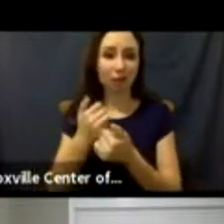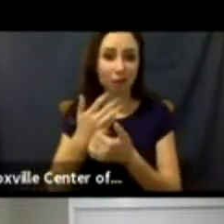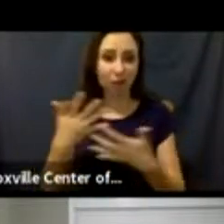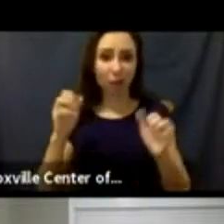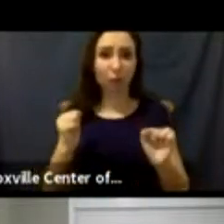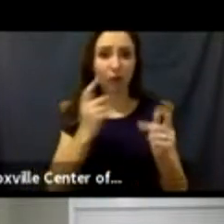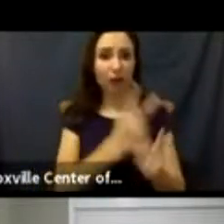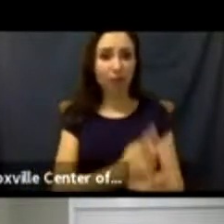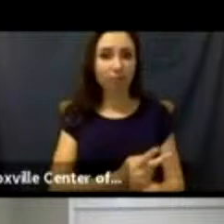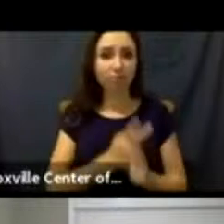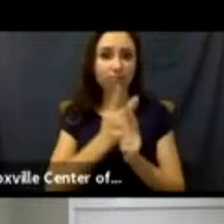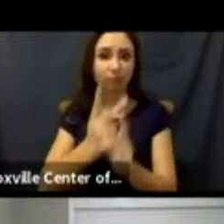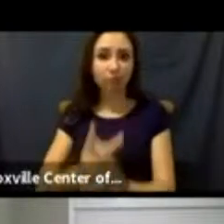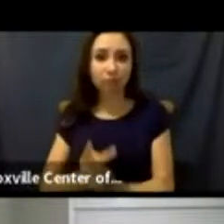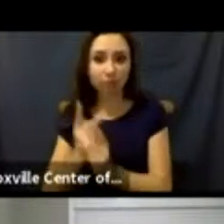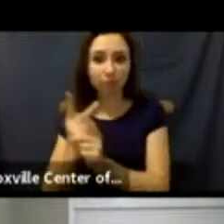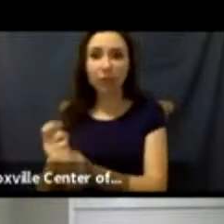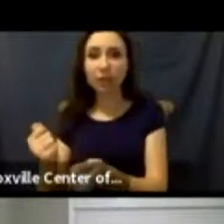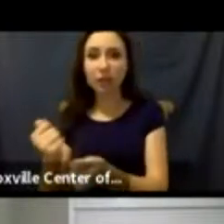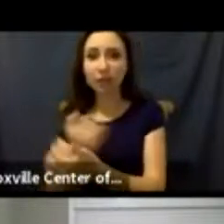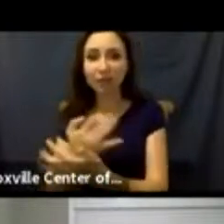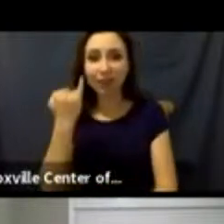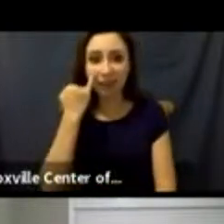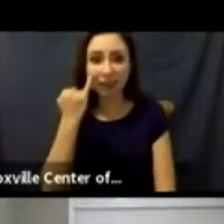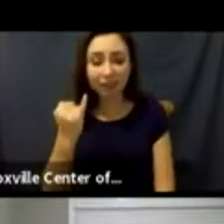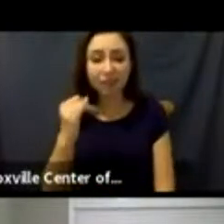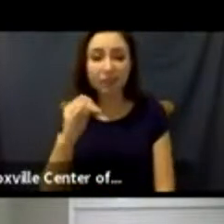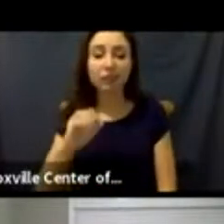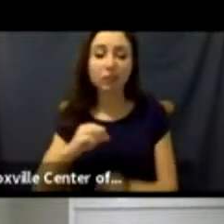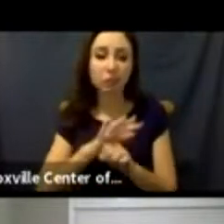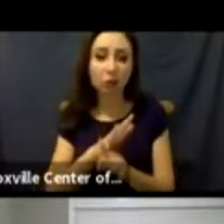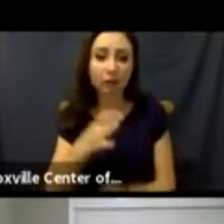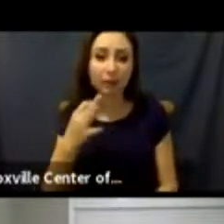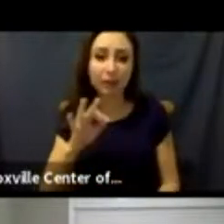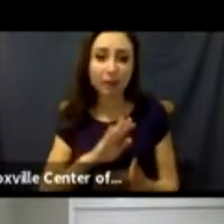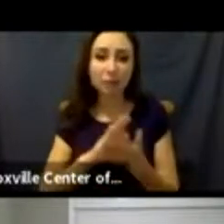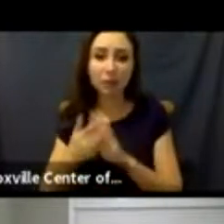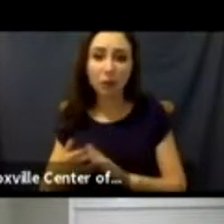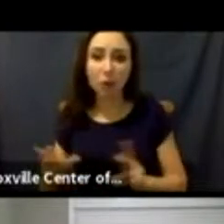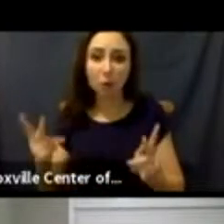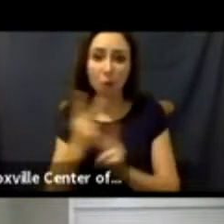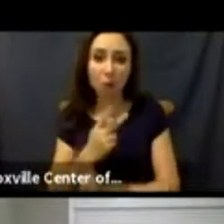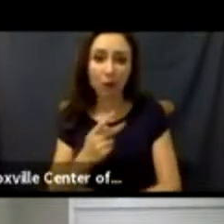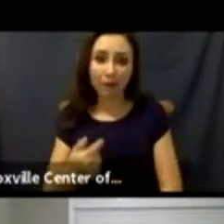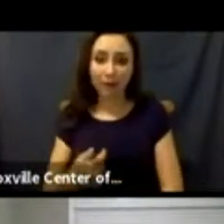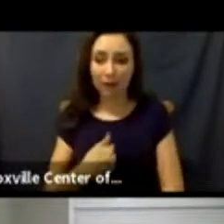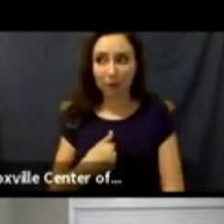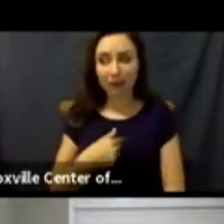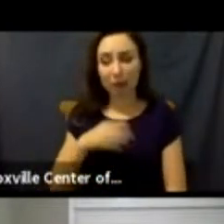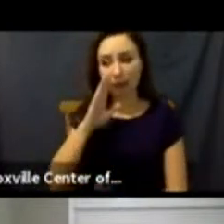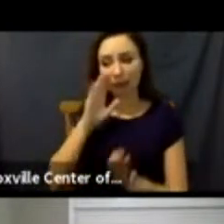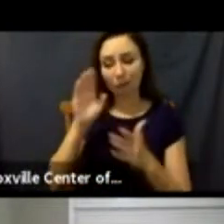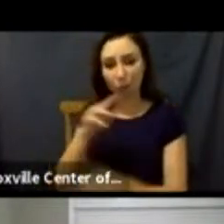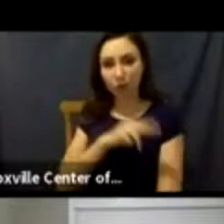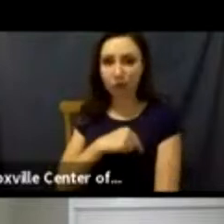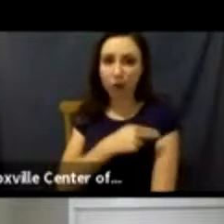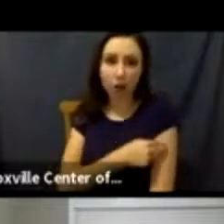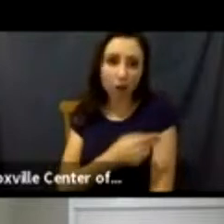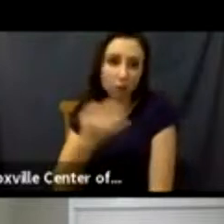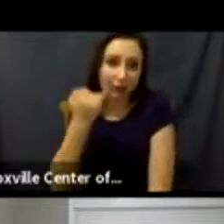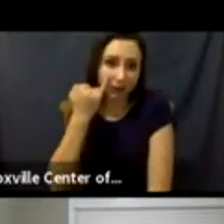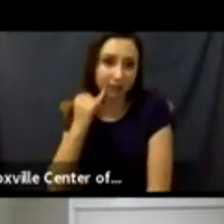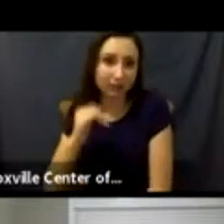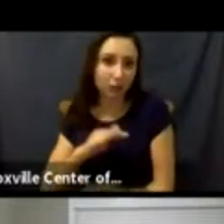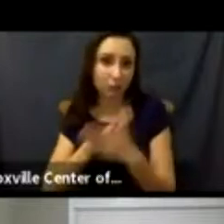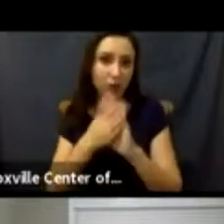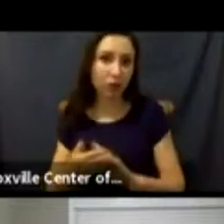indeed COVID-19 gets worse, and of course I've got the hospital lens, but if it does, we're going to